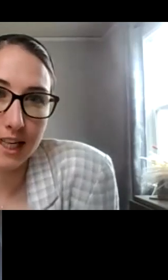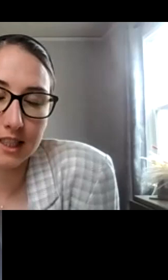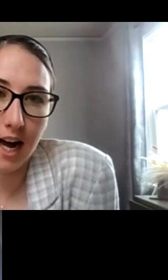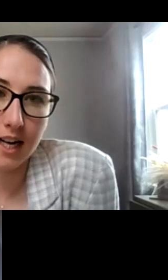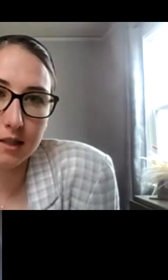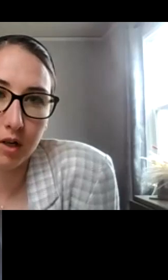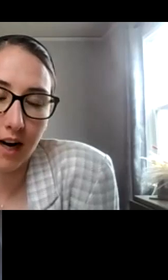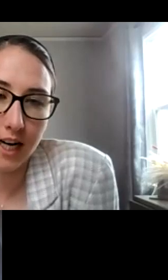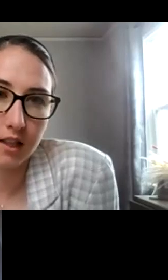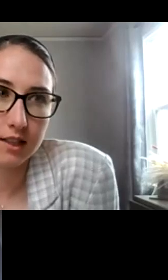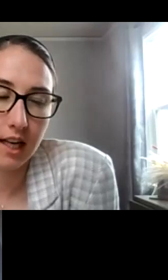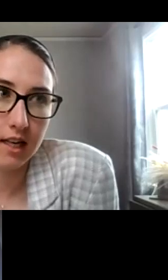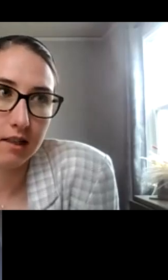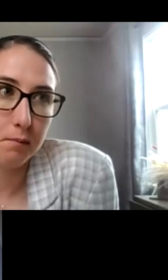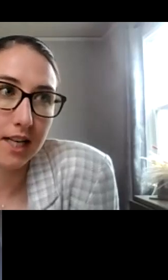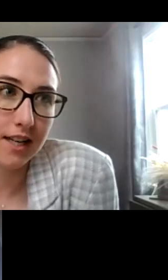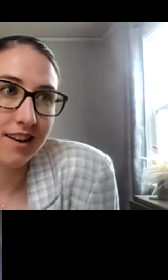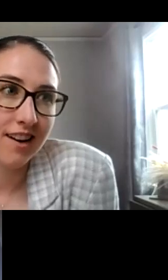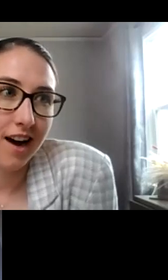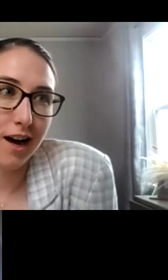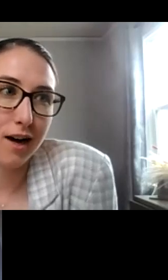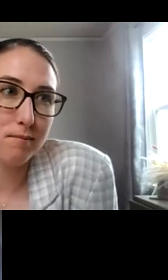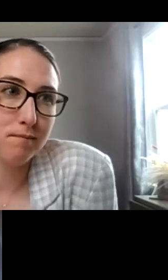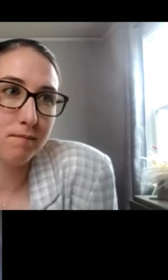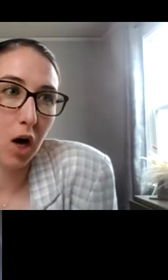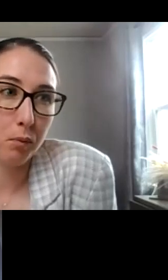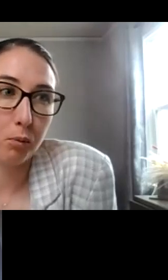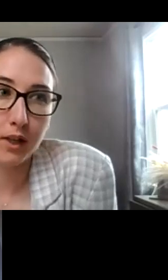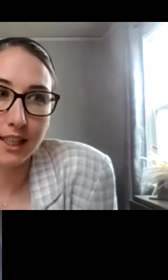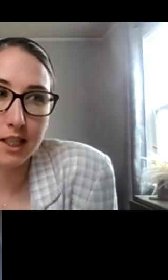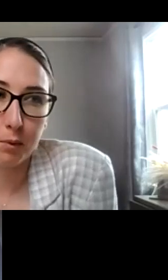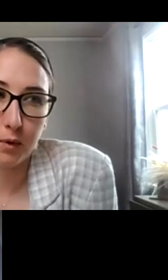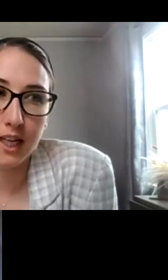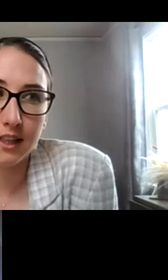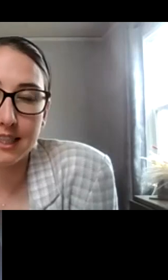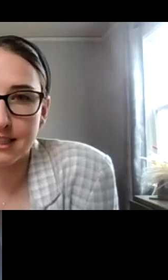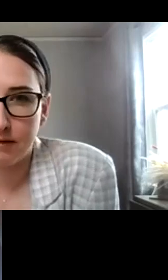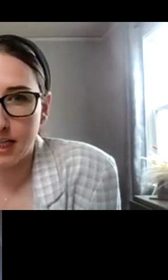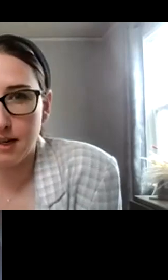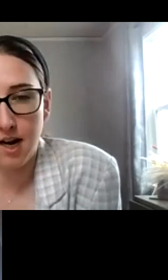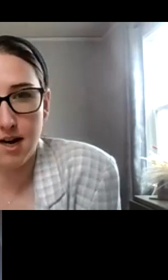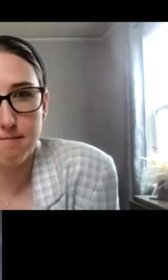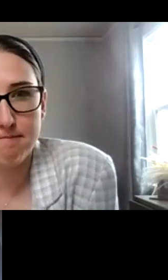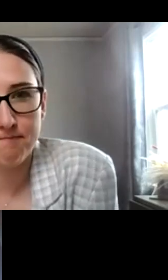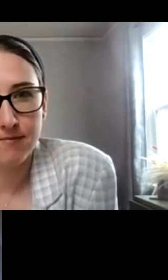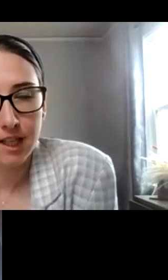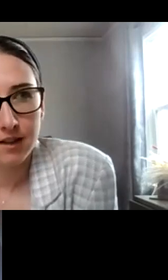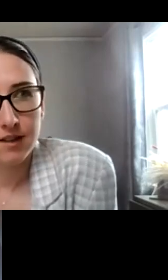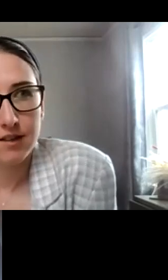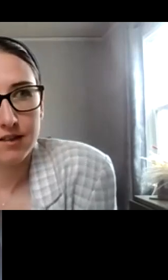specific ways that providers can be appropriately deploying these different